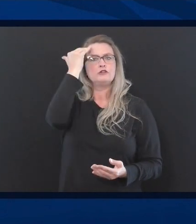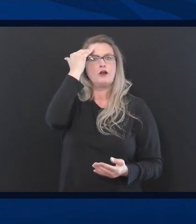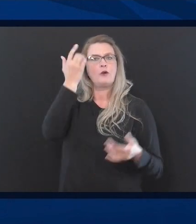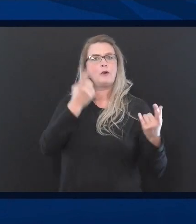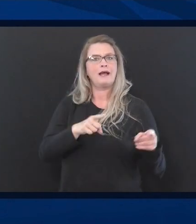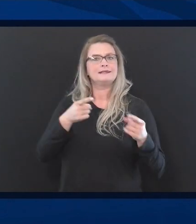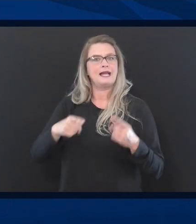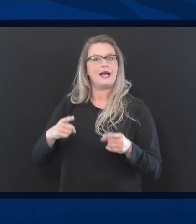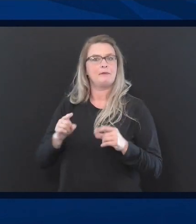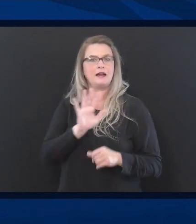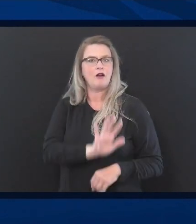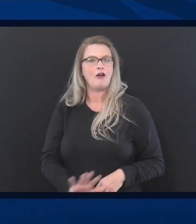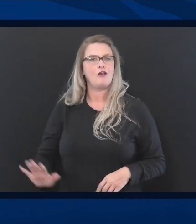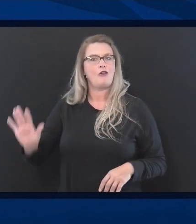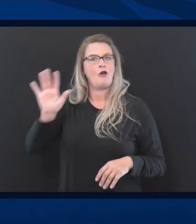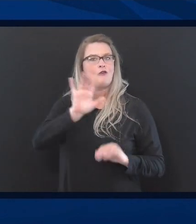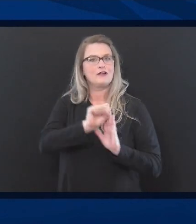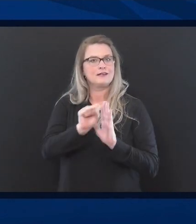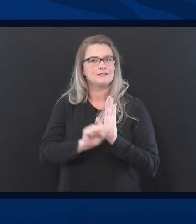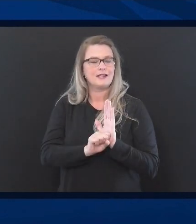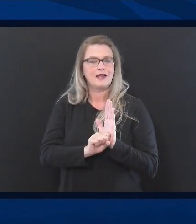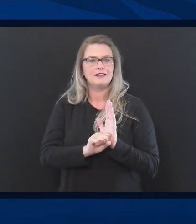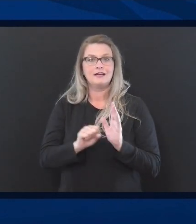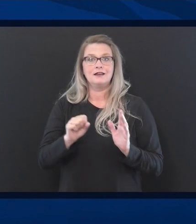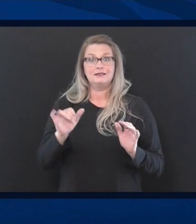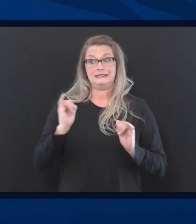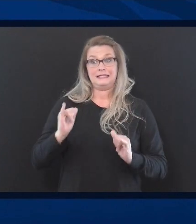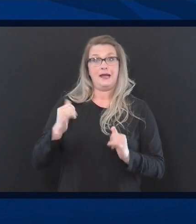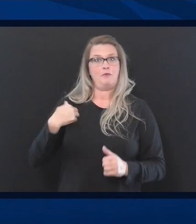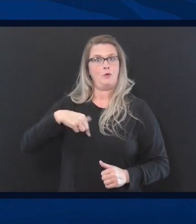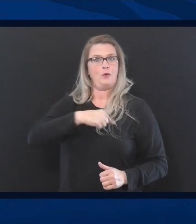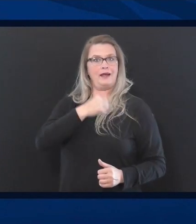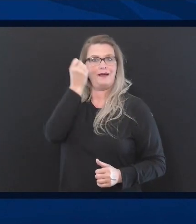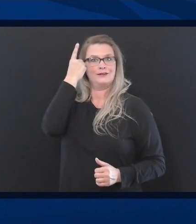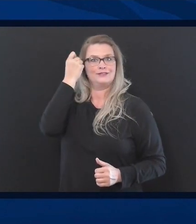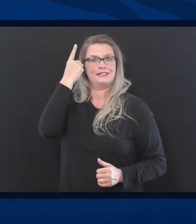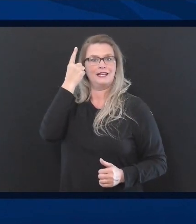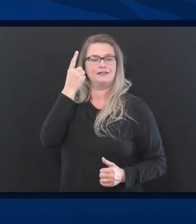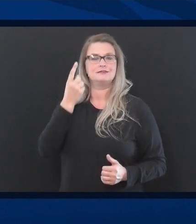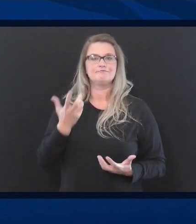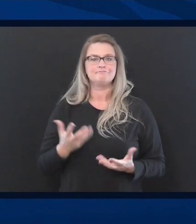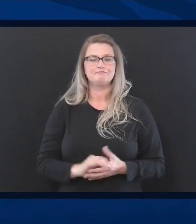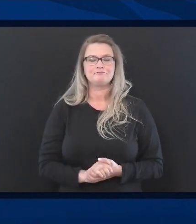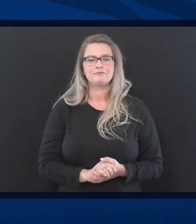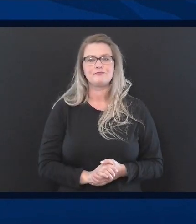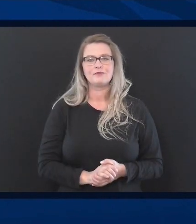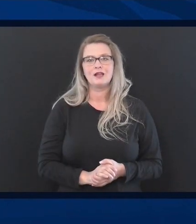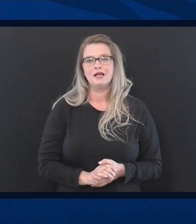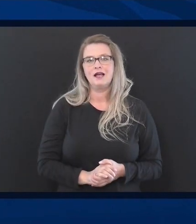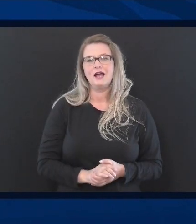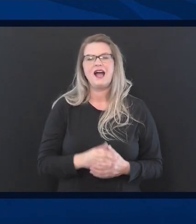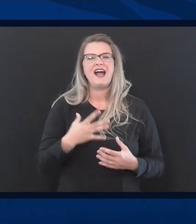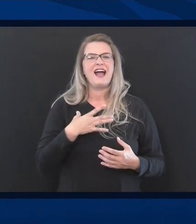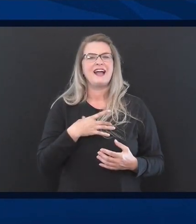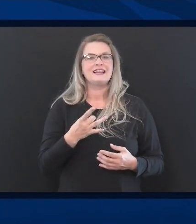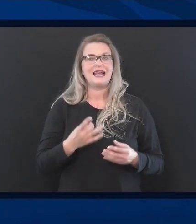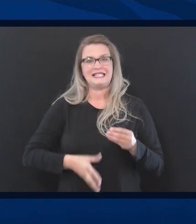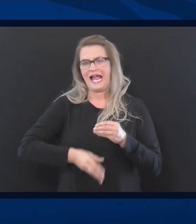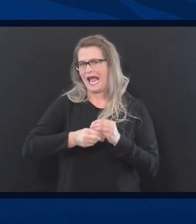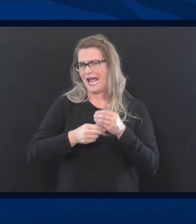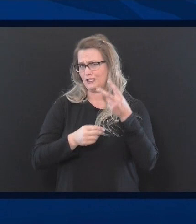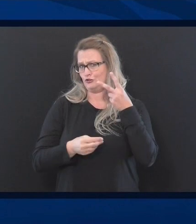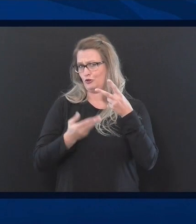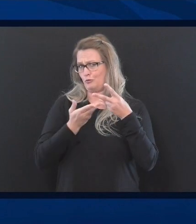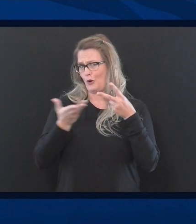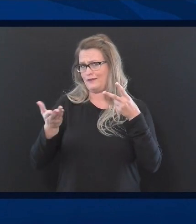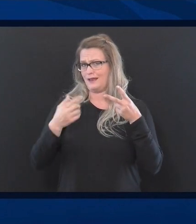do, and be able to understand some of the decision making and what is driving it. I'd like to say two more things and then I'll